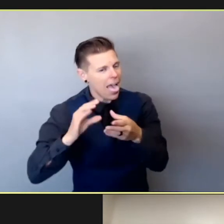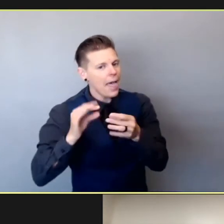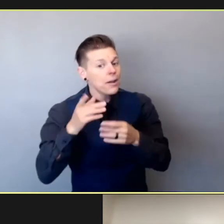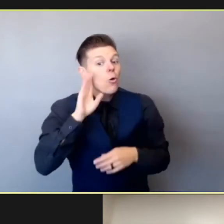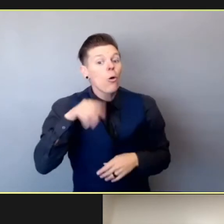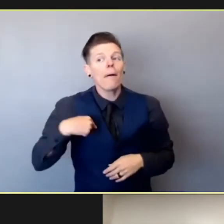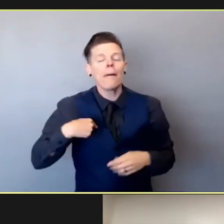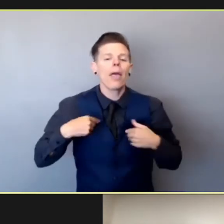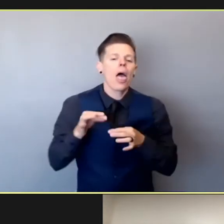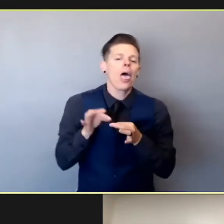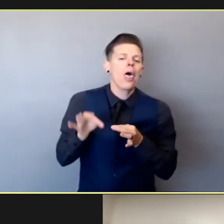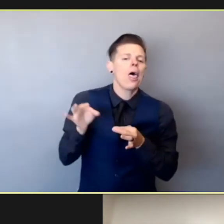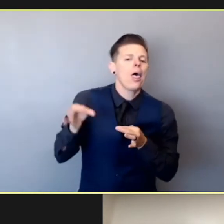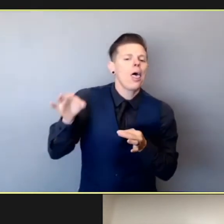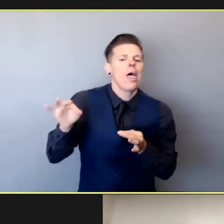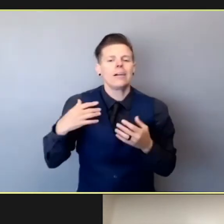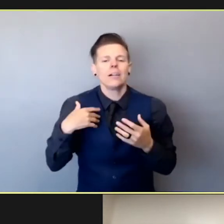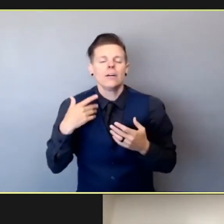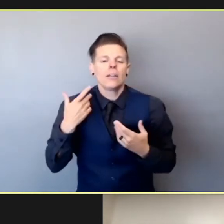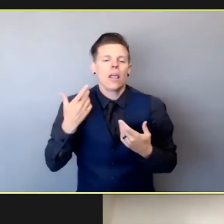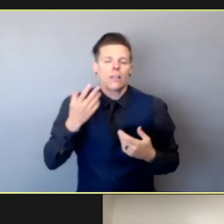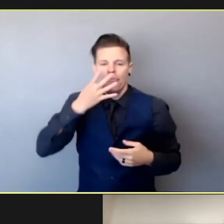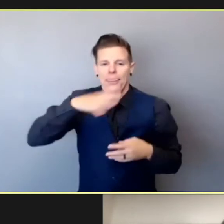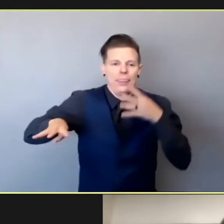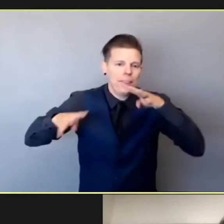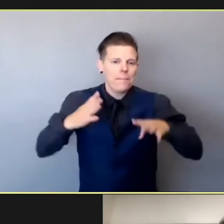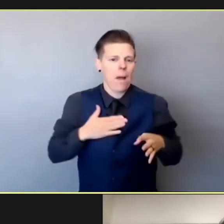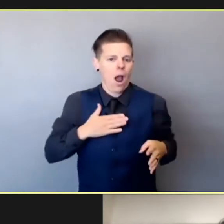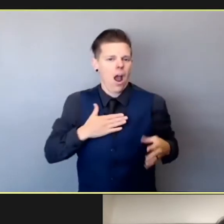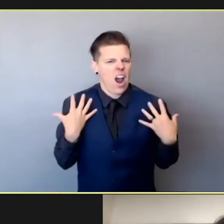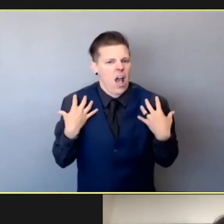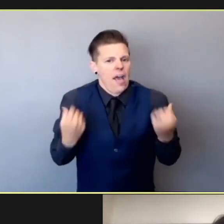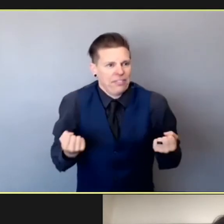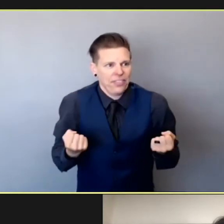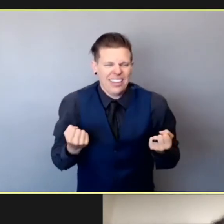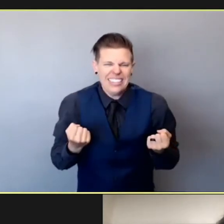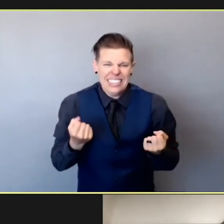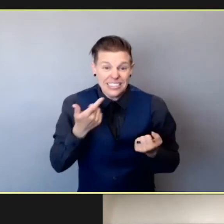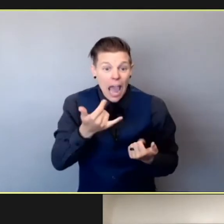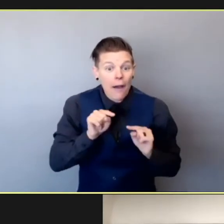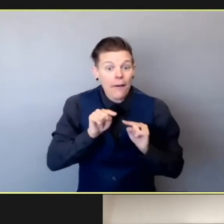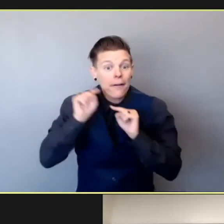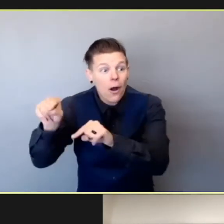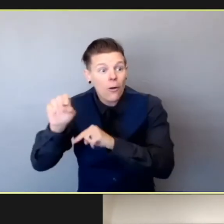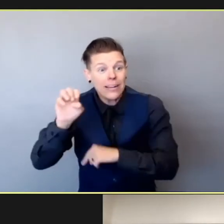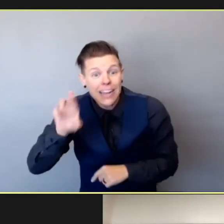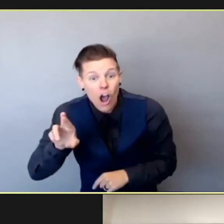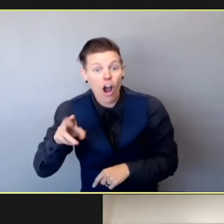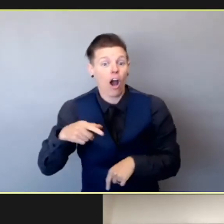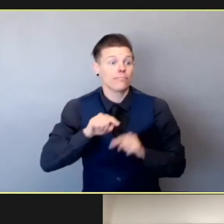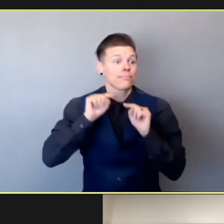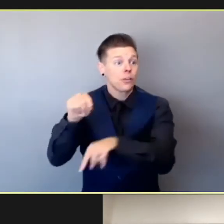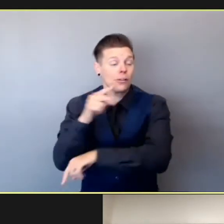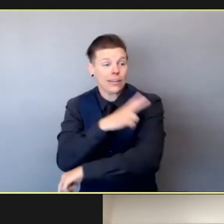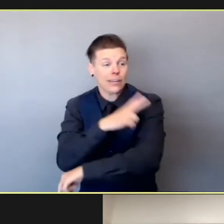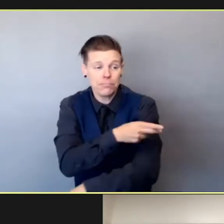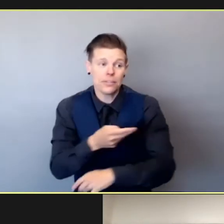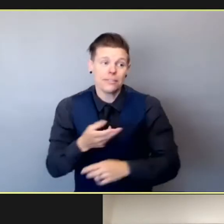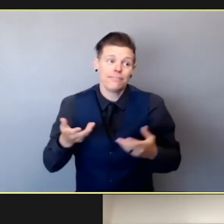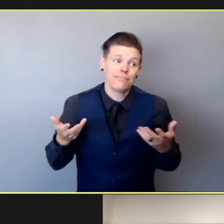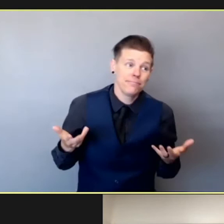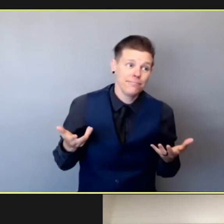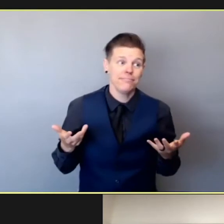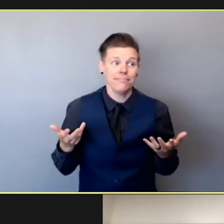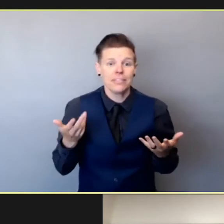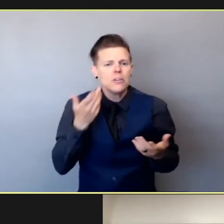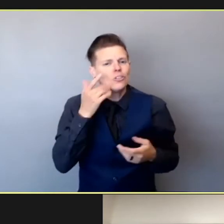now their medical condition has forced them to go to the emergency room rather than getting it treated by a primary care